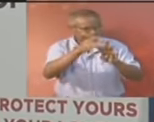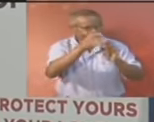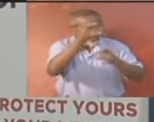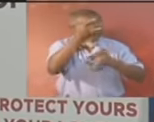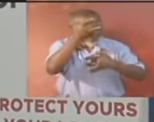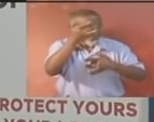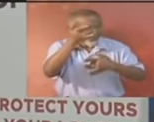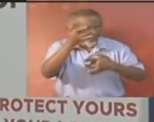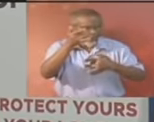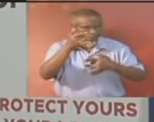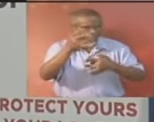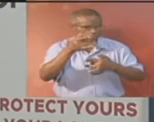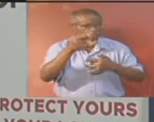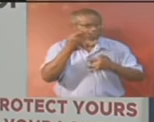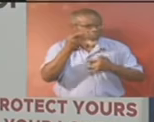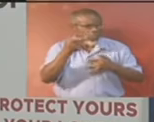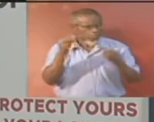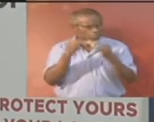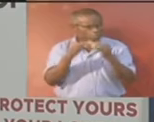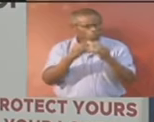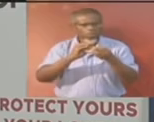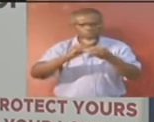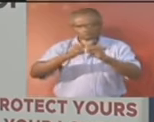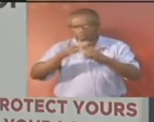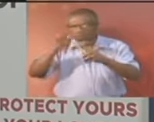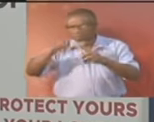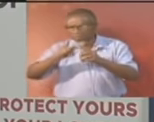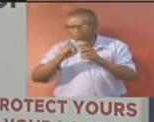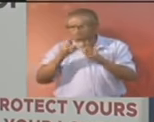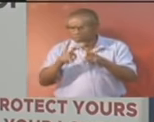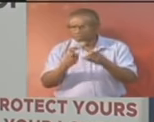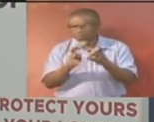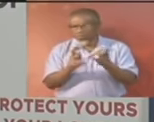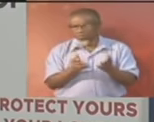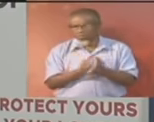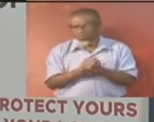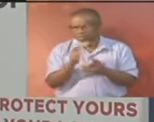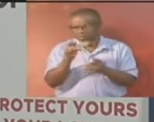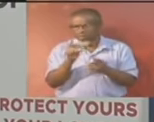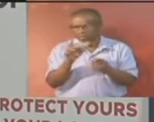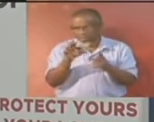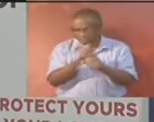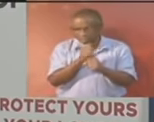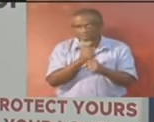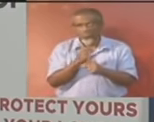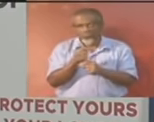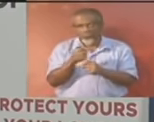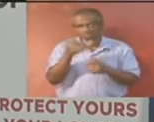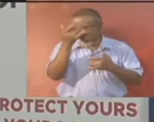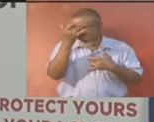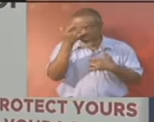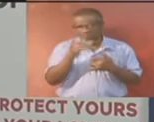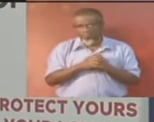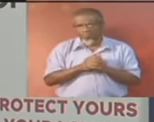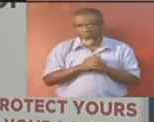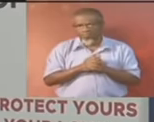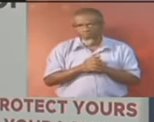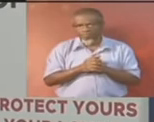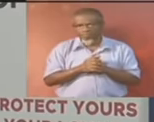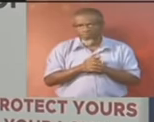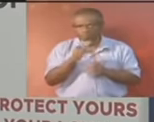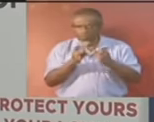and whereas if you only saw small numbers of cases, then the numbers of people in that young age group would look relatively